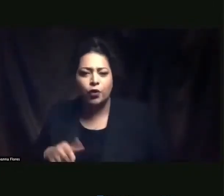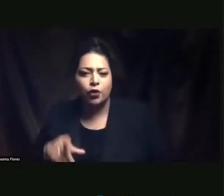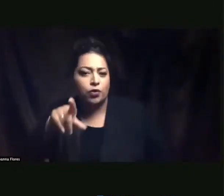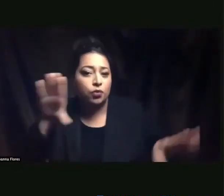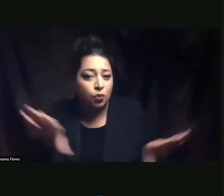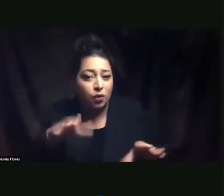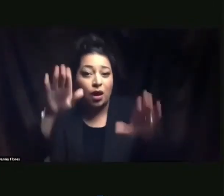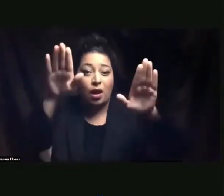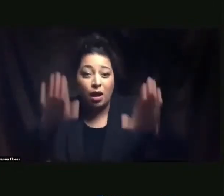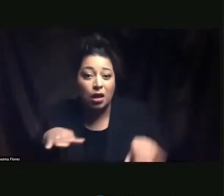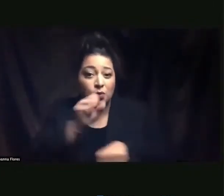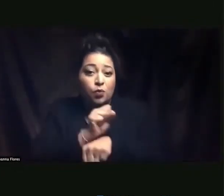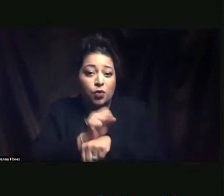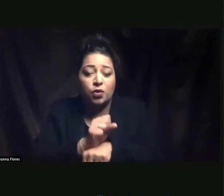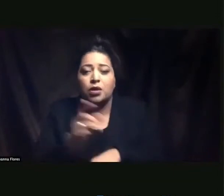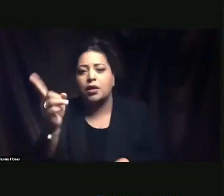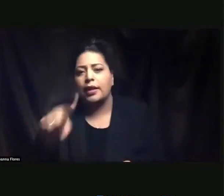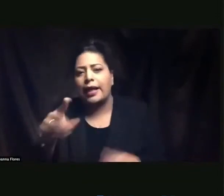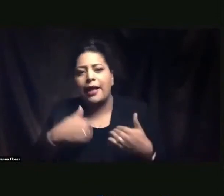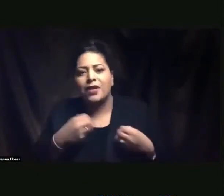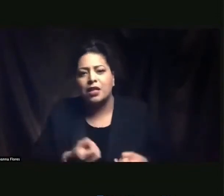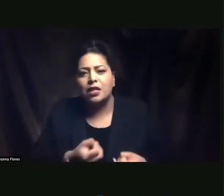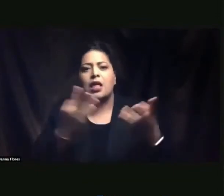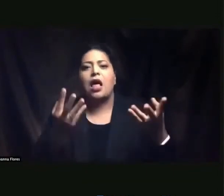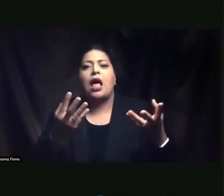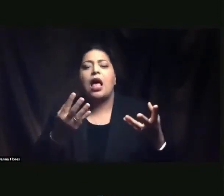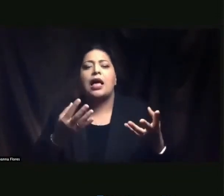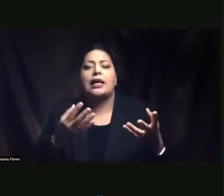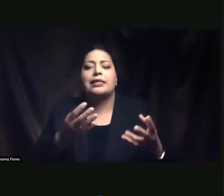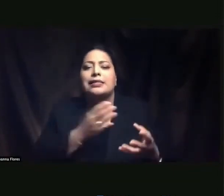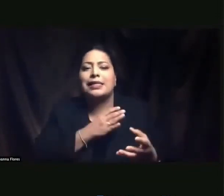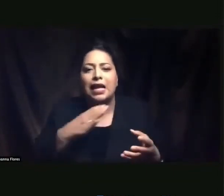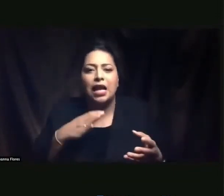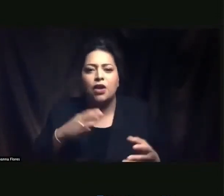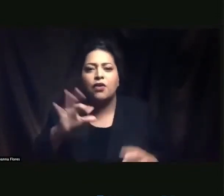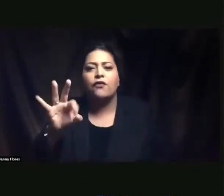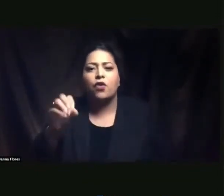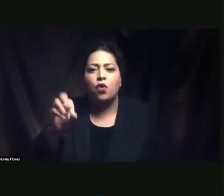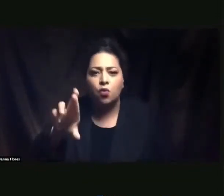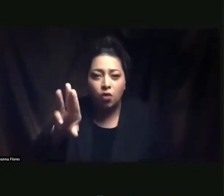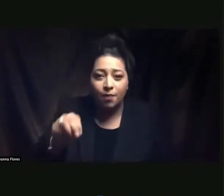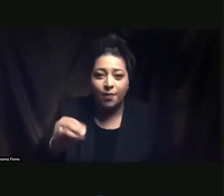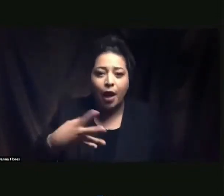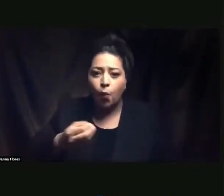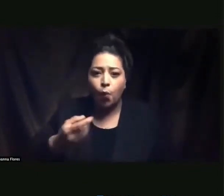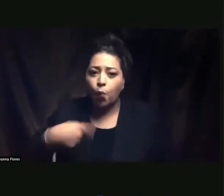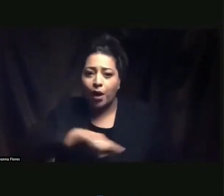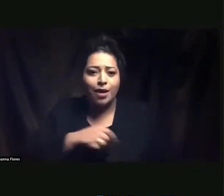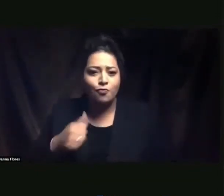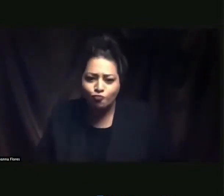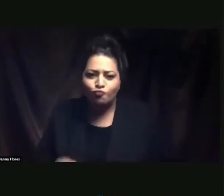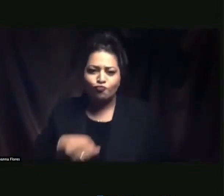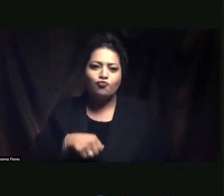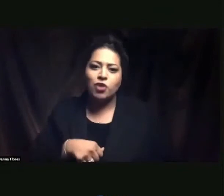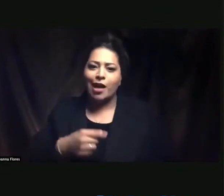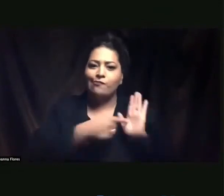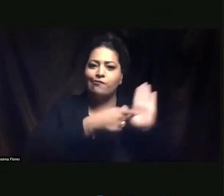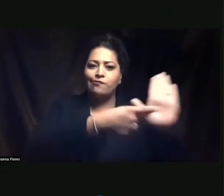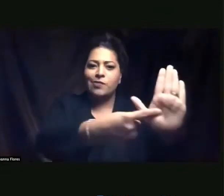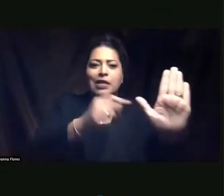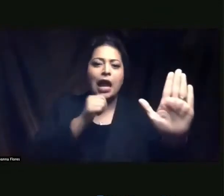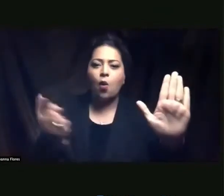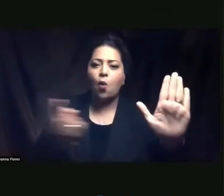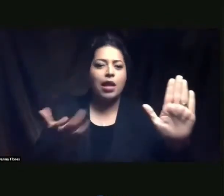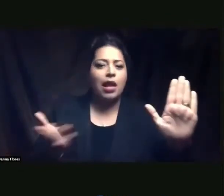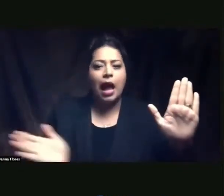there have been a ton of candidate forums, and we have pride ourselves on putting up everyone's candidate forums, not just ours.